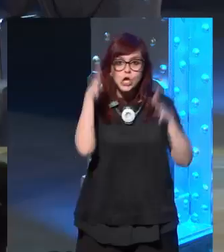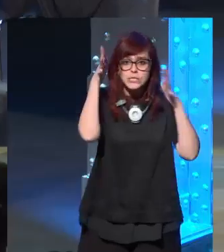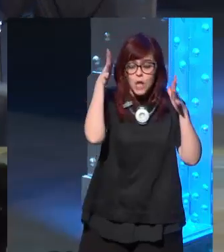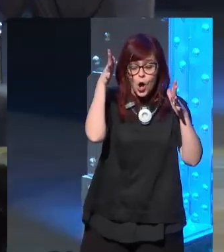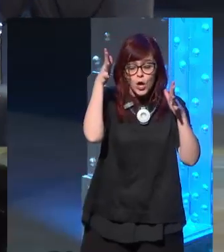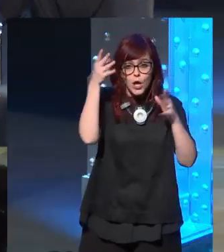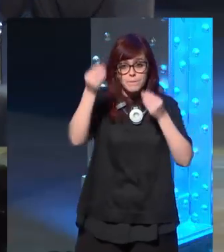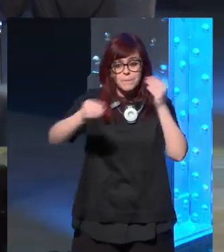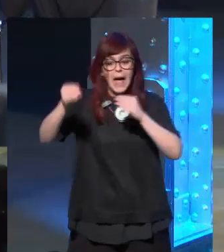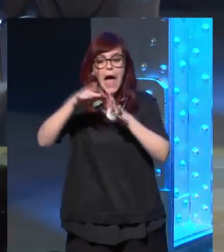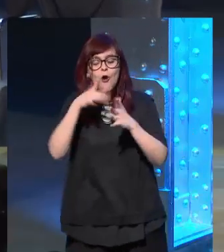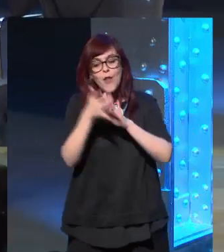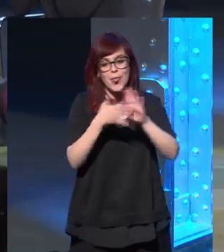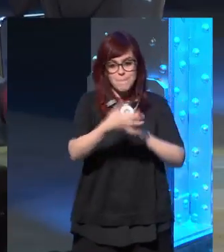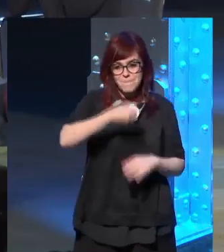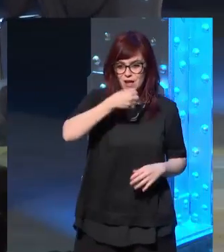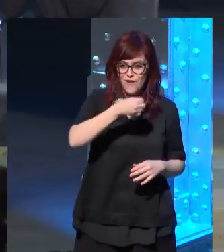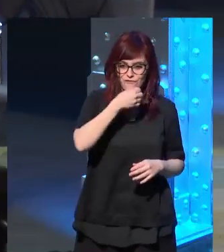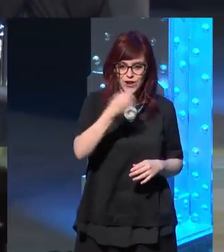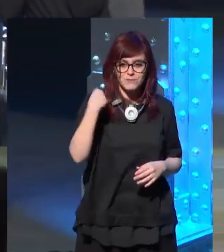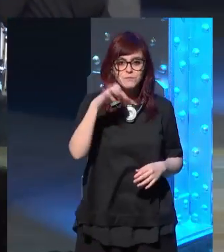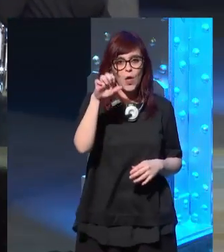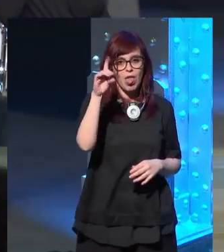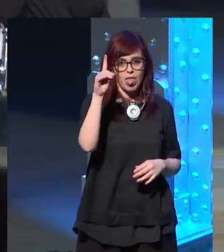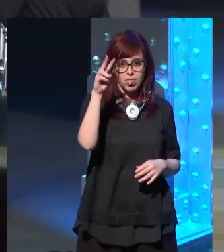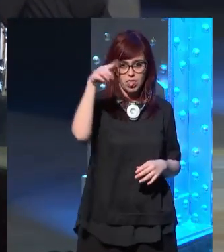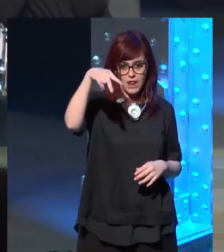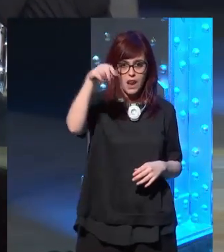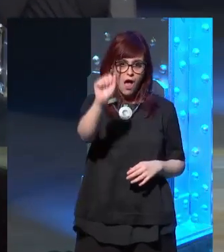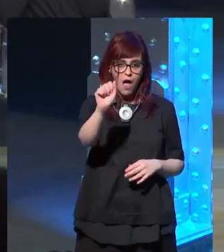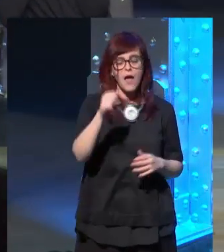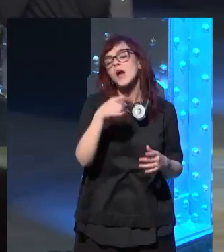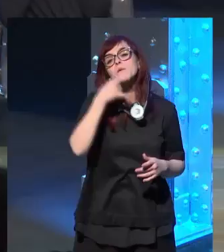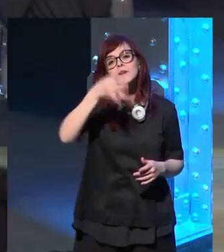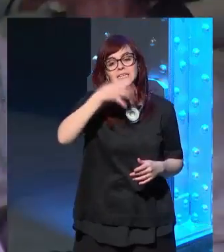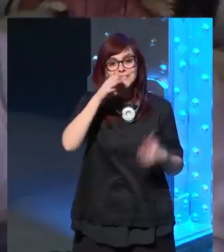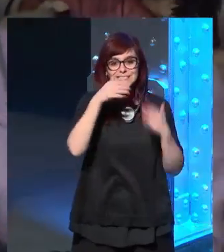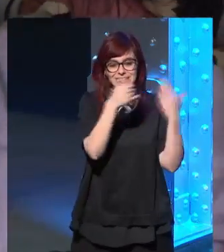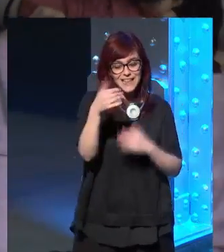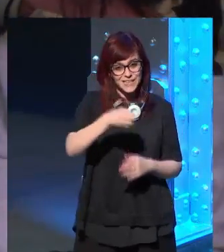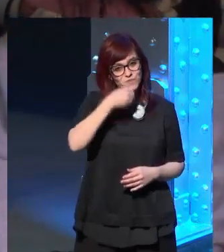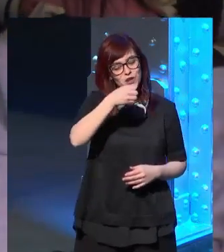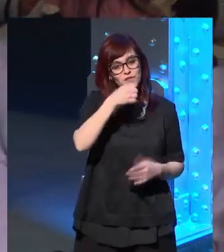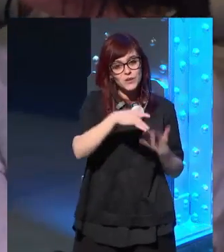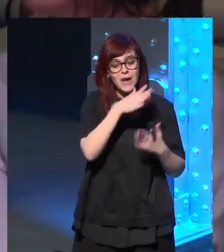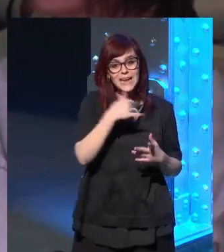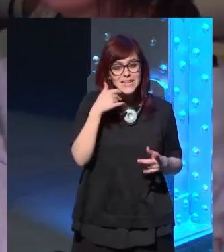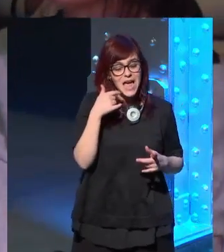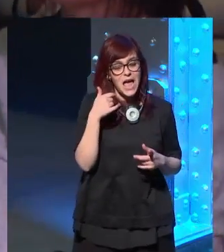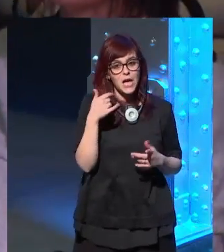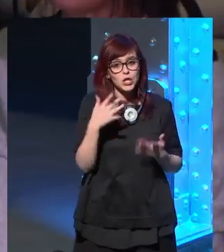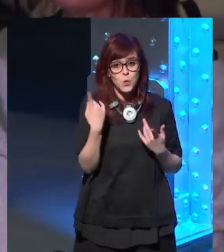have started to talk about the pieces of advice, and I see that they have the mic. Good afternoon, thanks for the